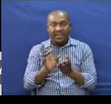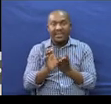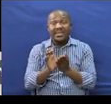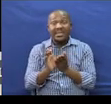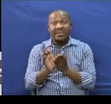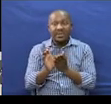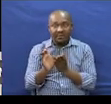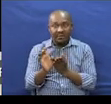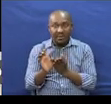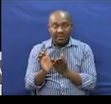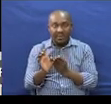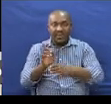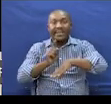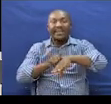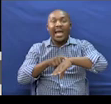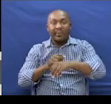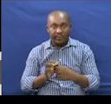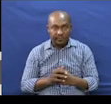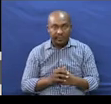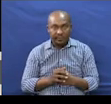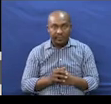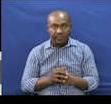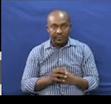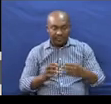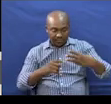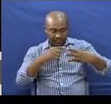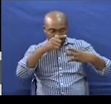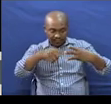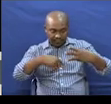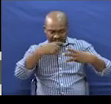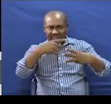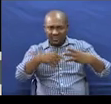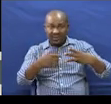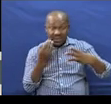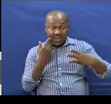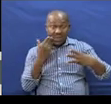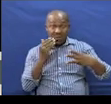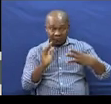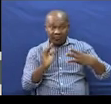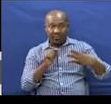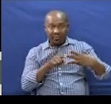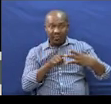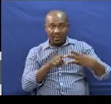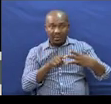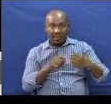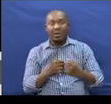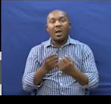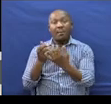it must be time. So we considered this is a